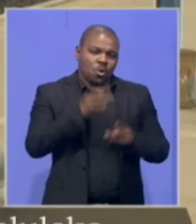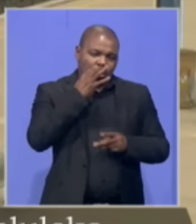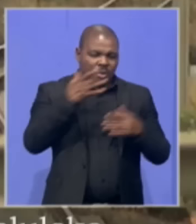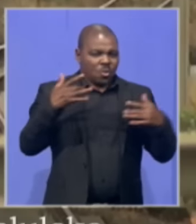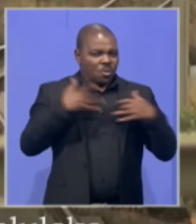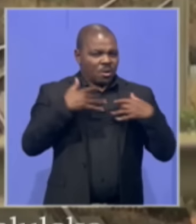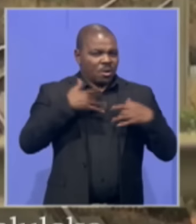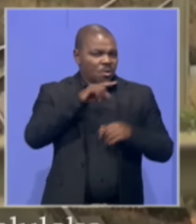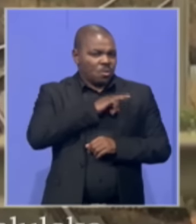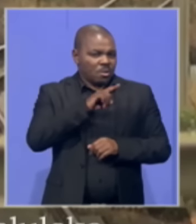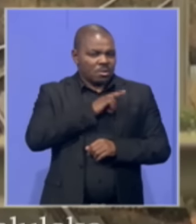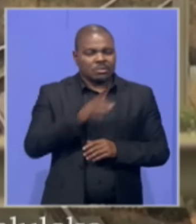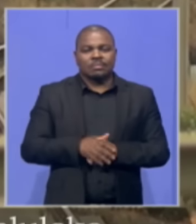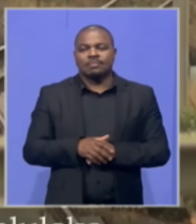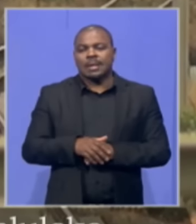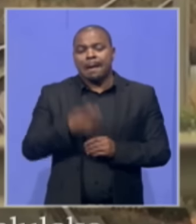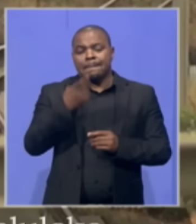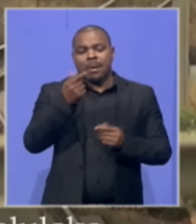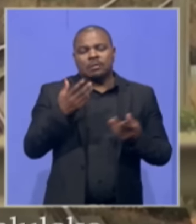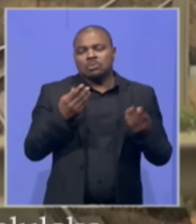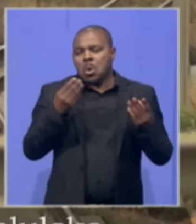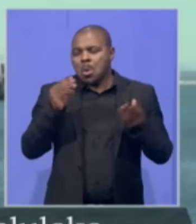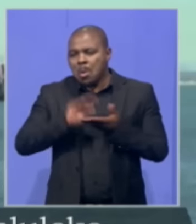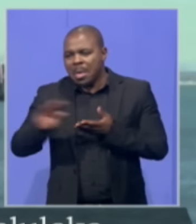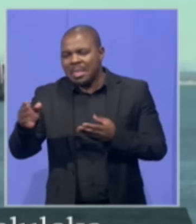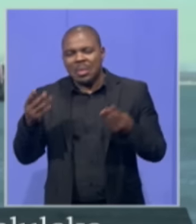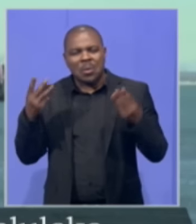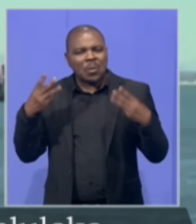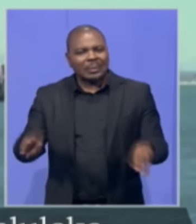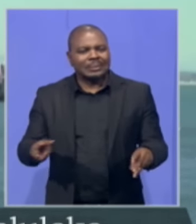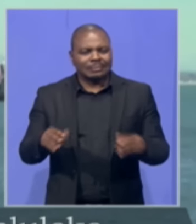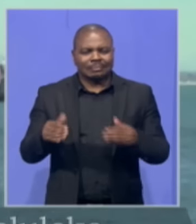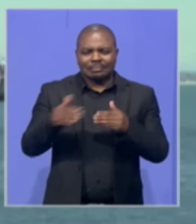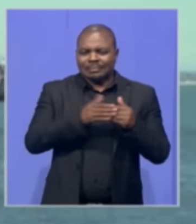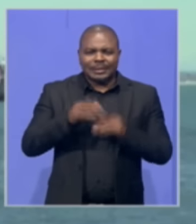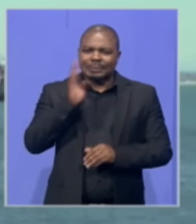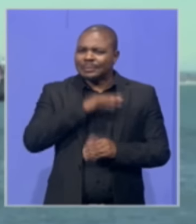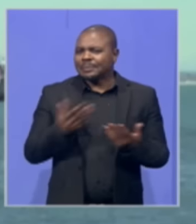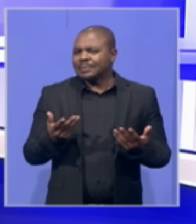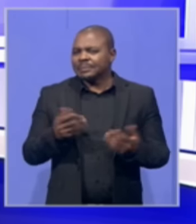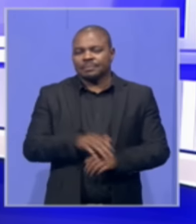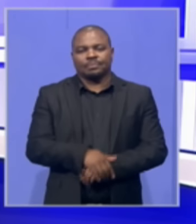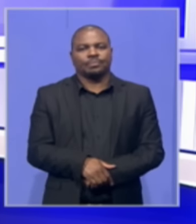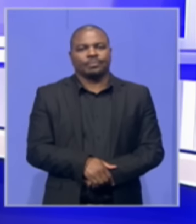ka ga tiriso e botlhaswa ya madi a re ga e le tlhoko.